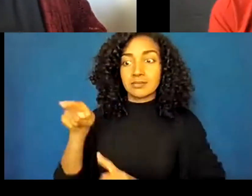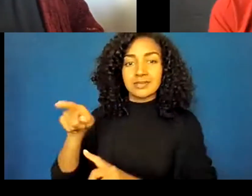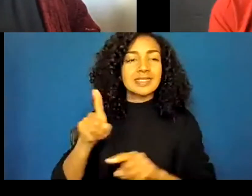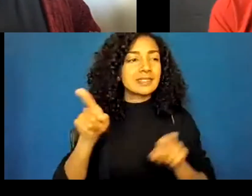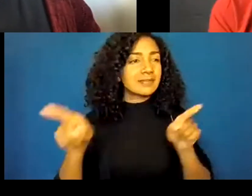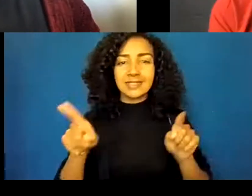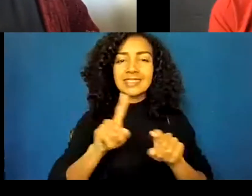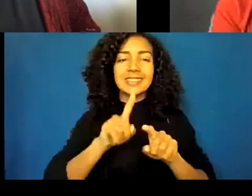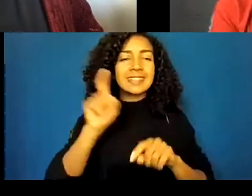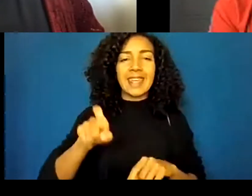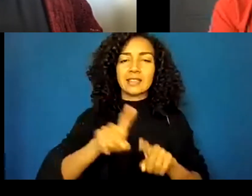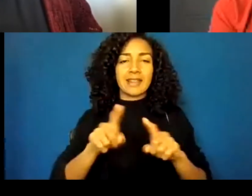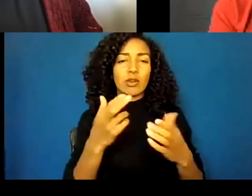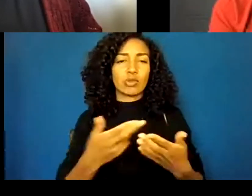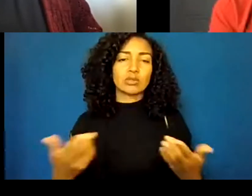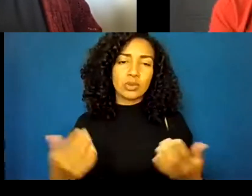resources.